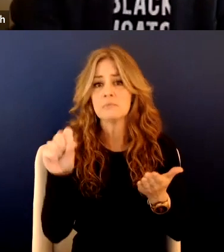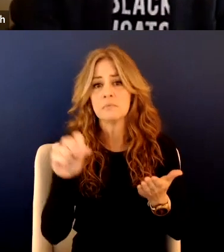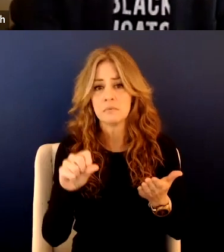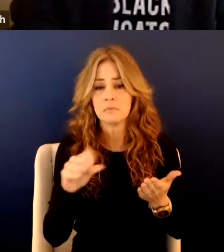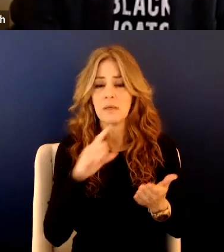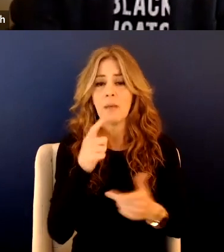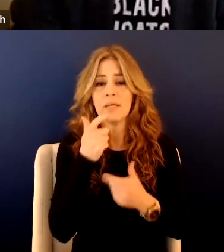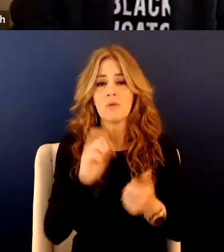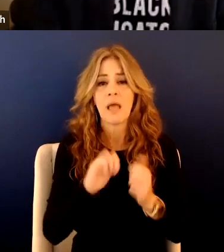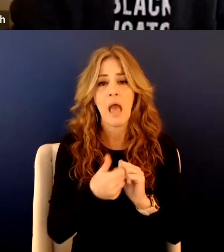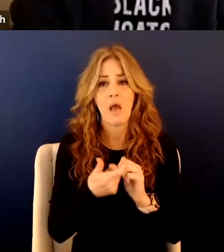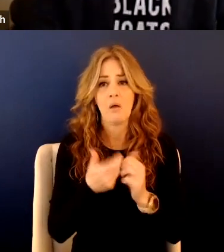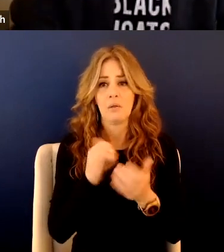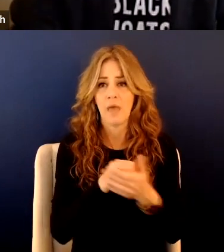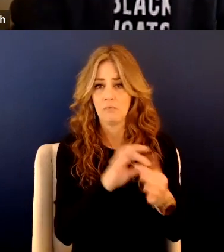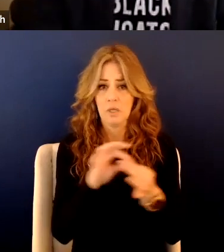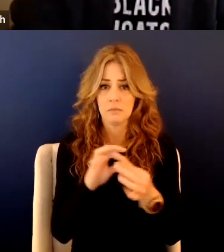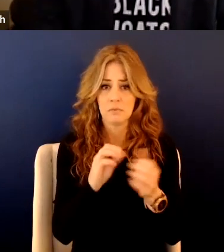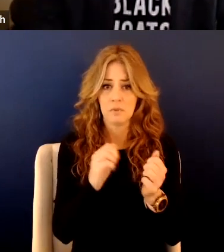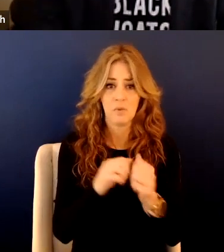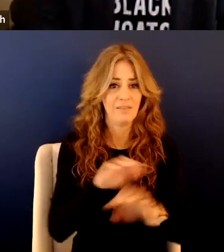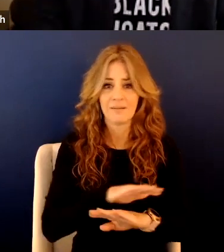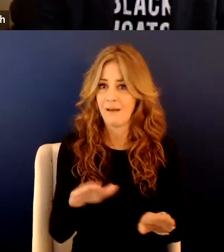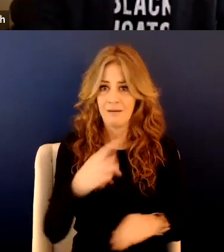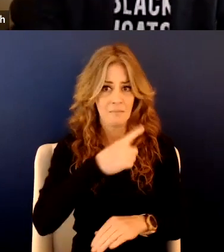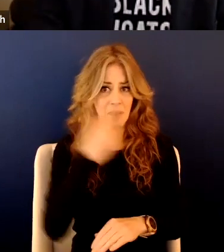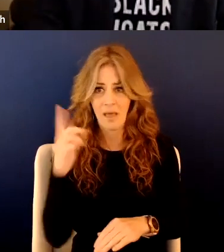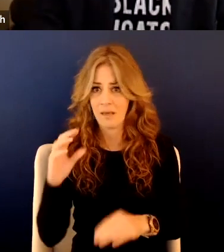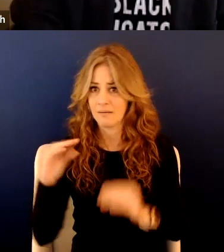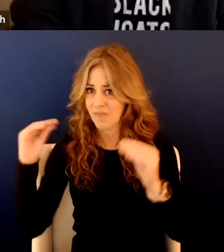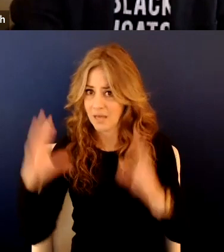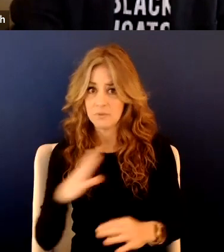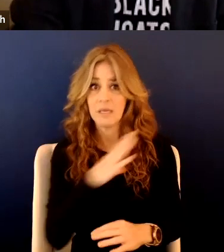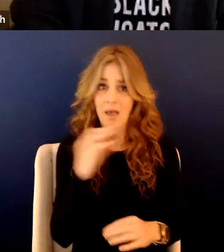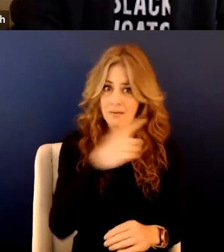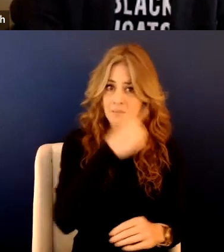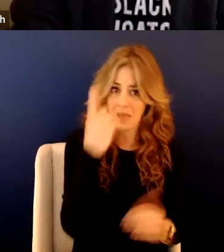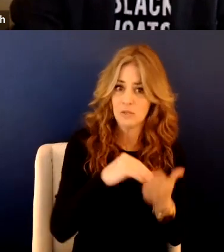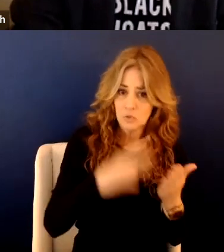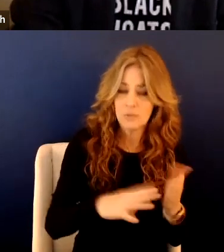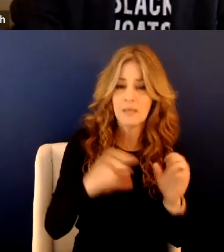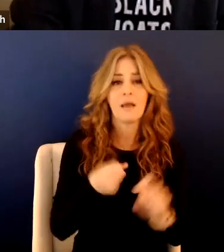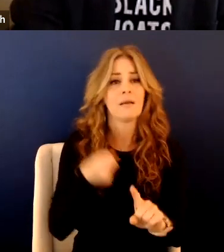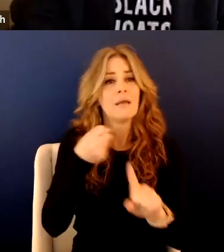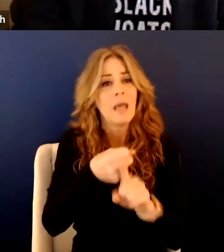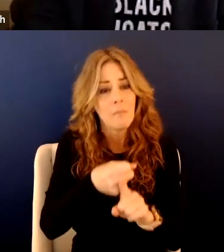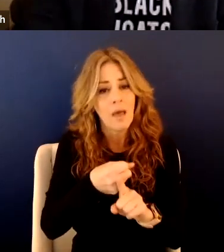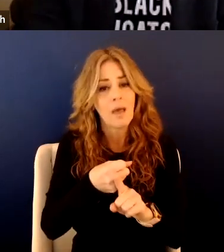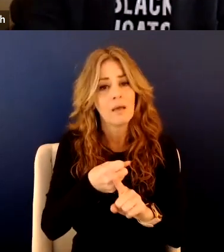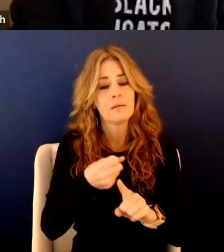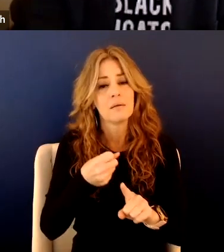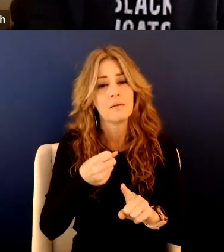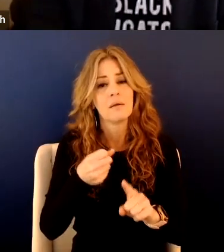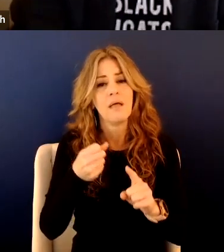in the ways that the relationship between non-Black faculty and Black students can impact the higher rates of